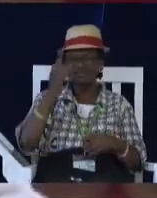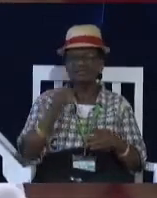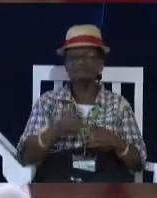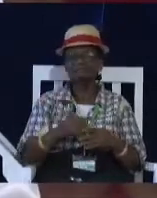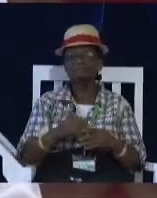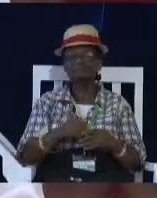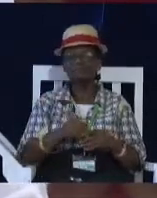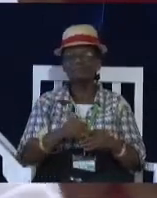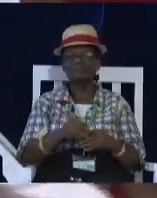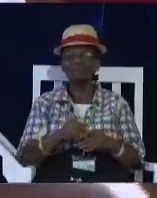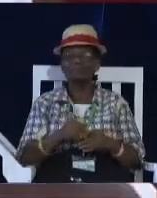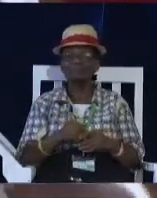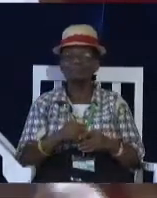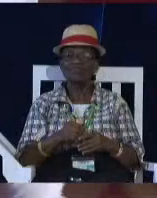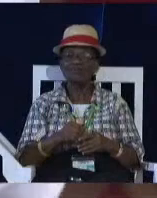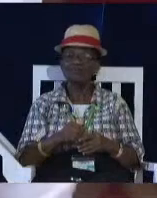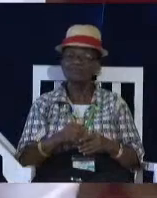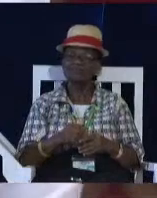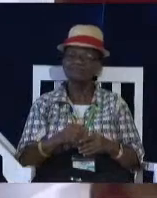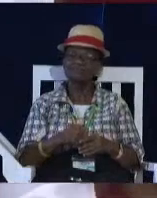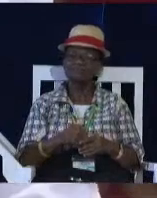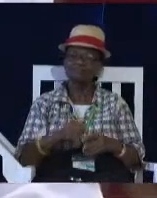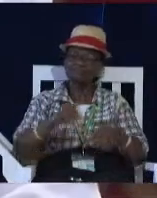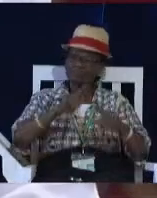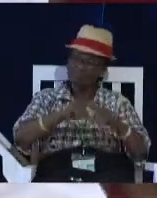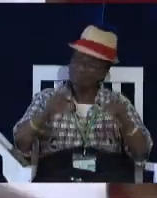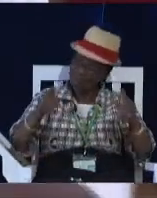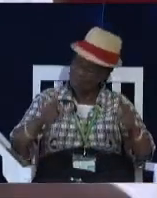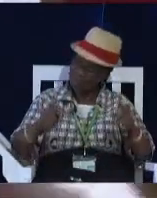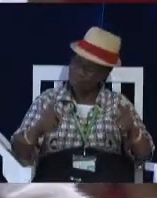It's now safe for adventure,